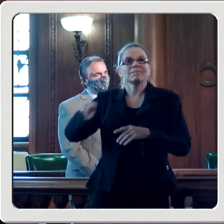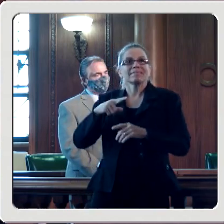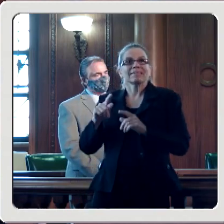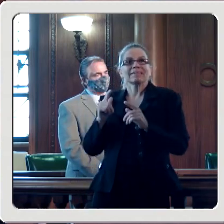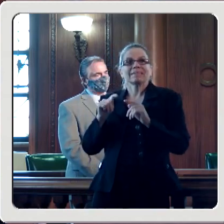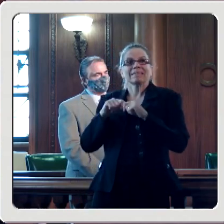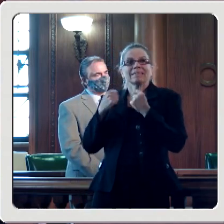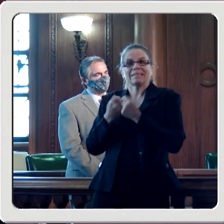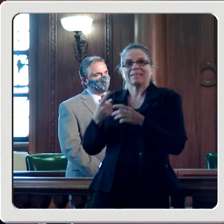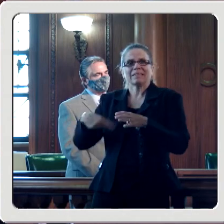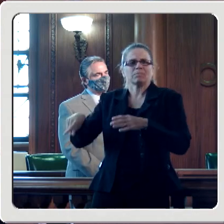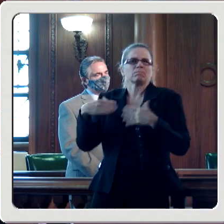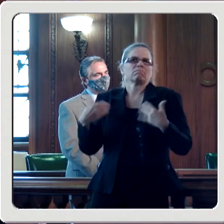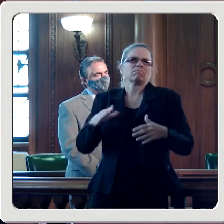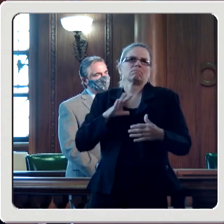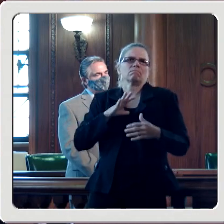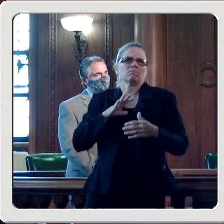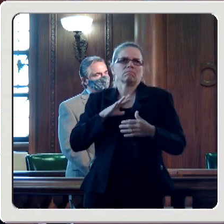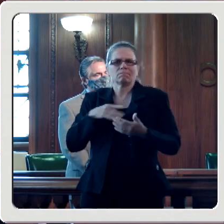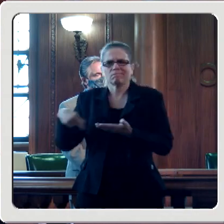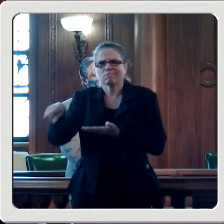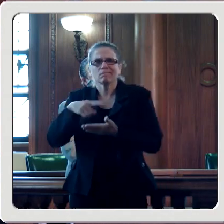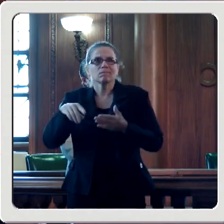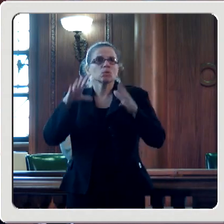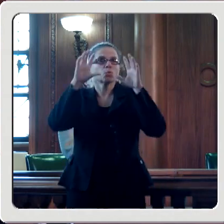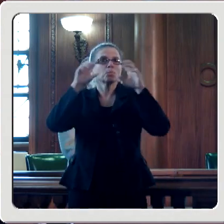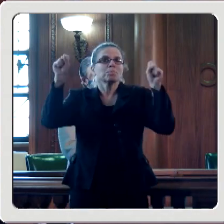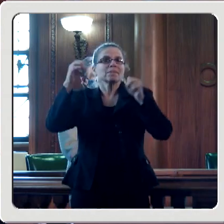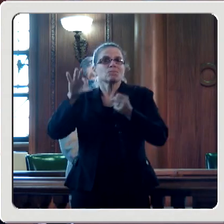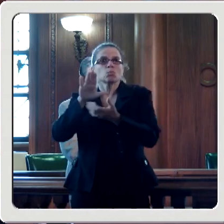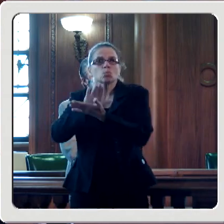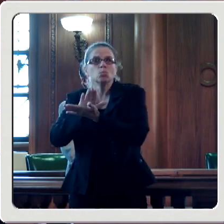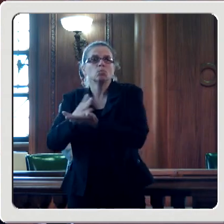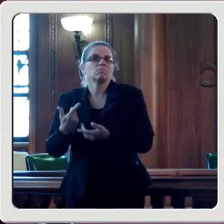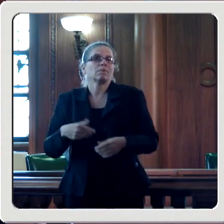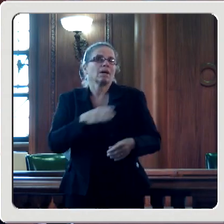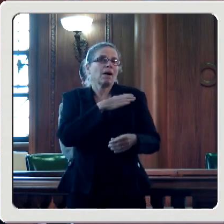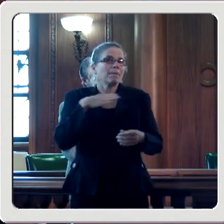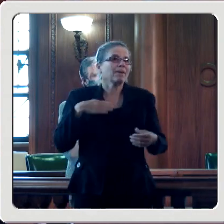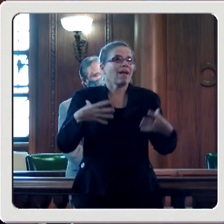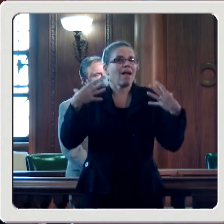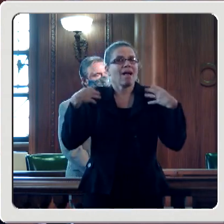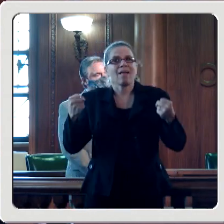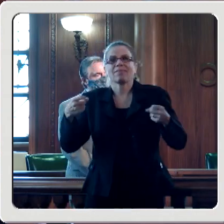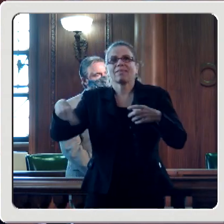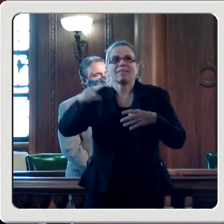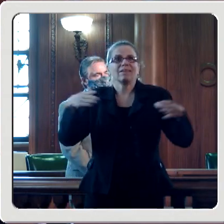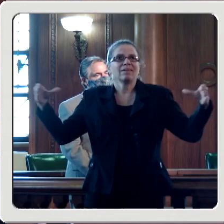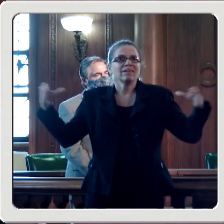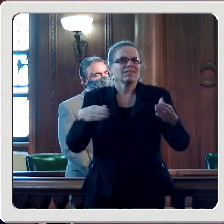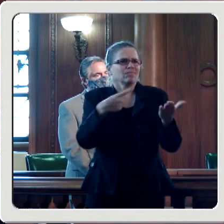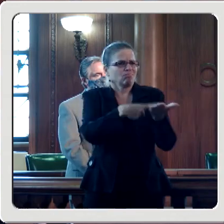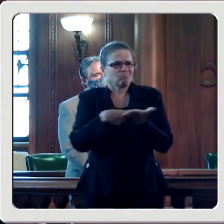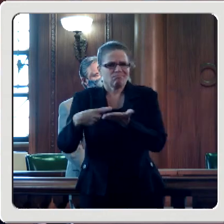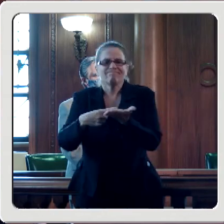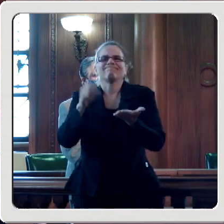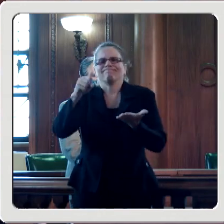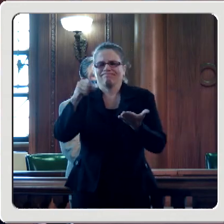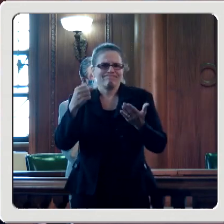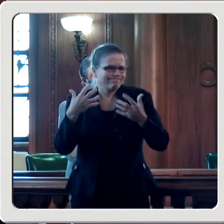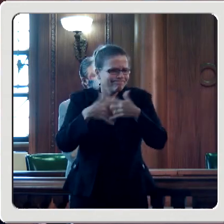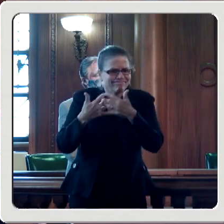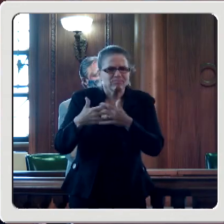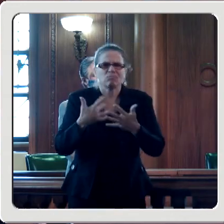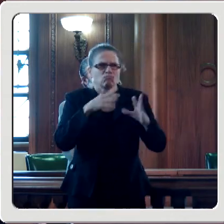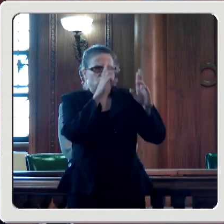Public Schools, the superintendent, school committee, and mayor respond extremely well. Again, on Saturday,